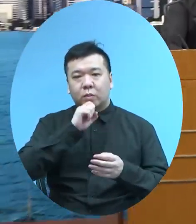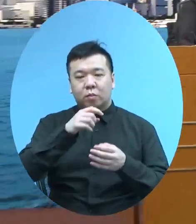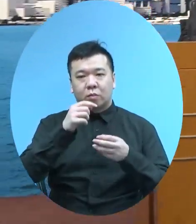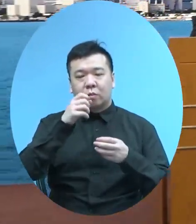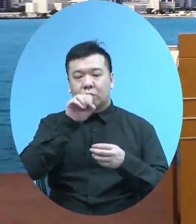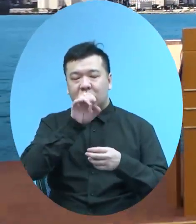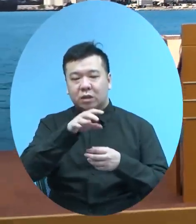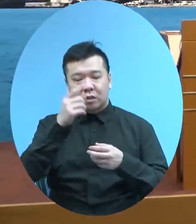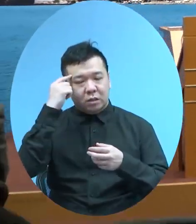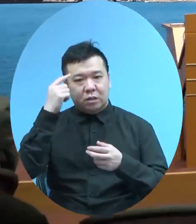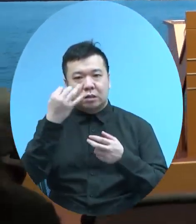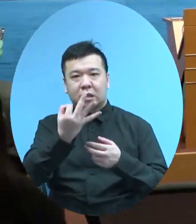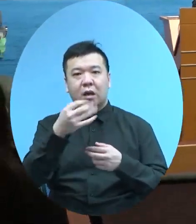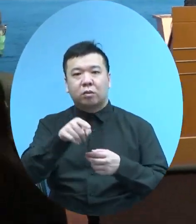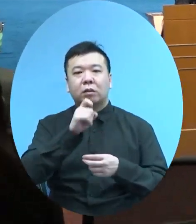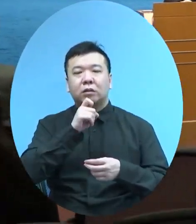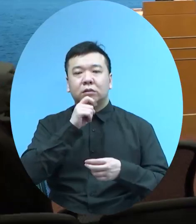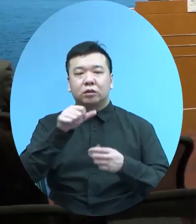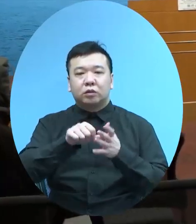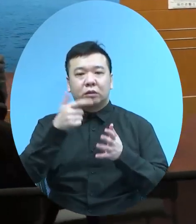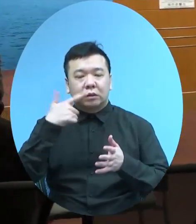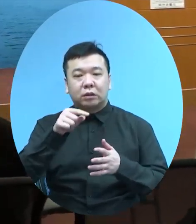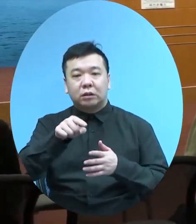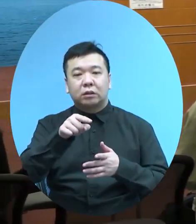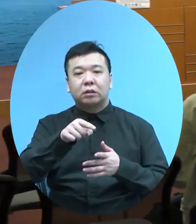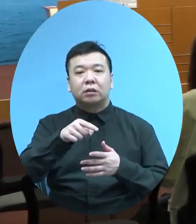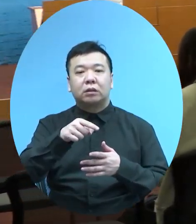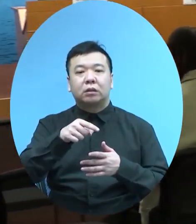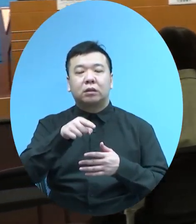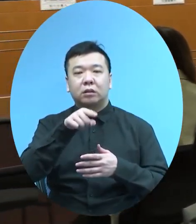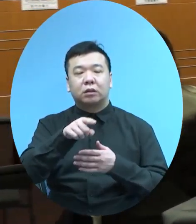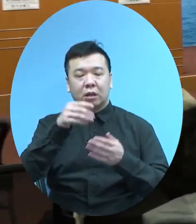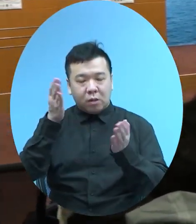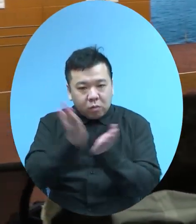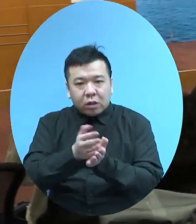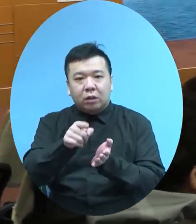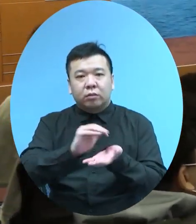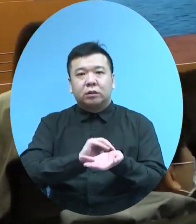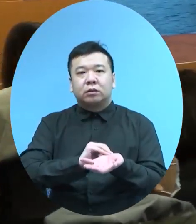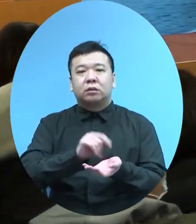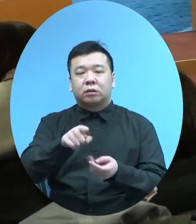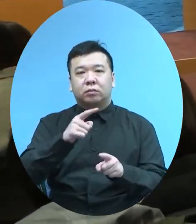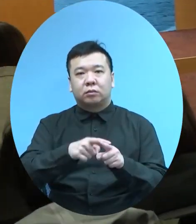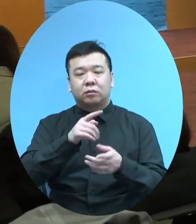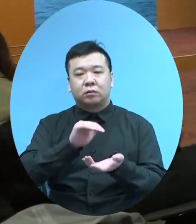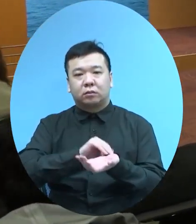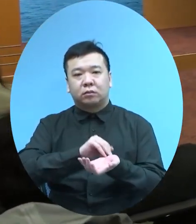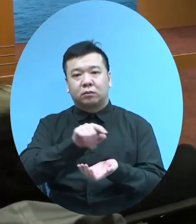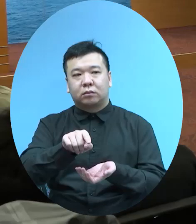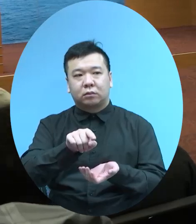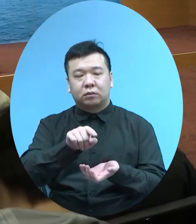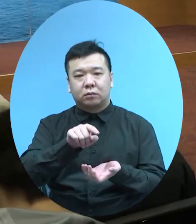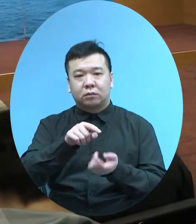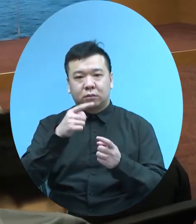confirmed case. So when was the patient admitted to hospital? And the second question is about North Point.